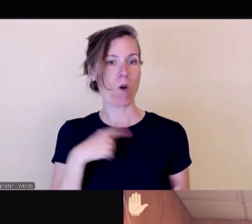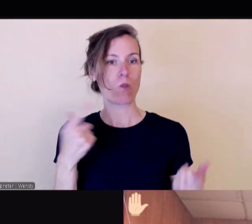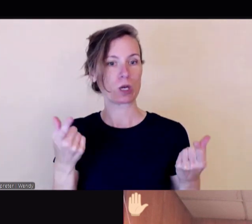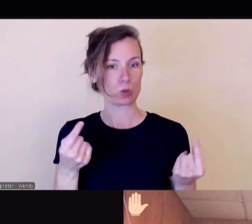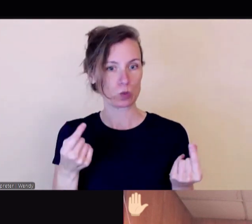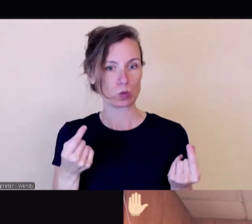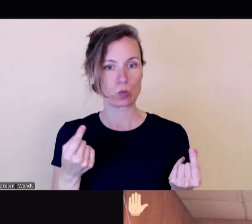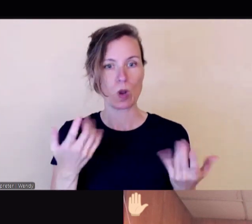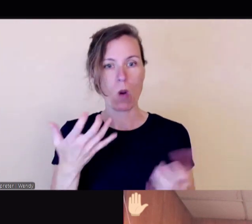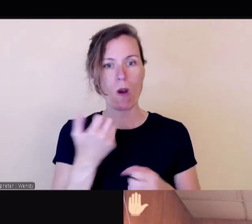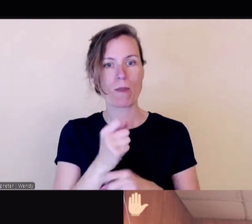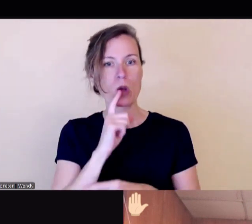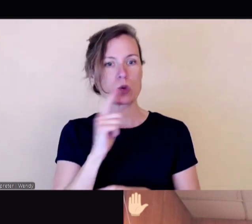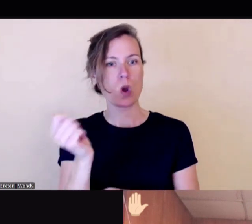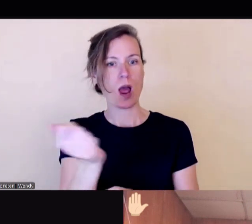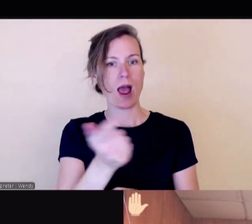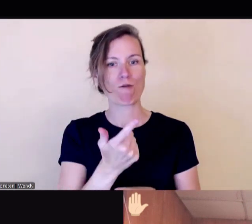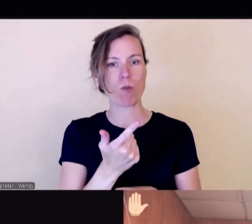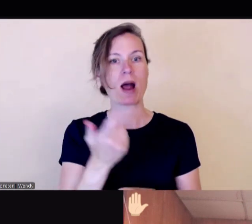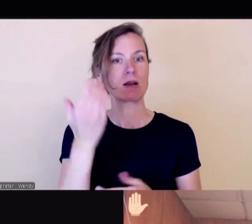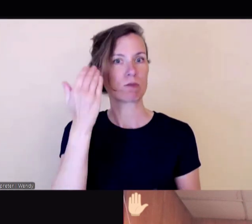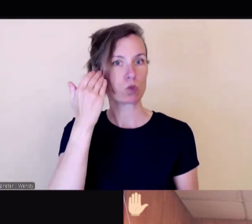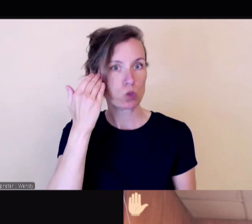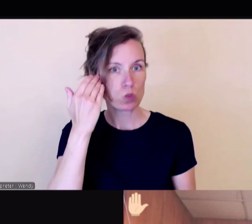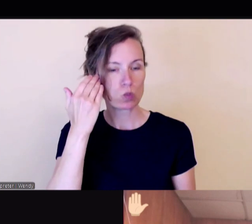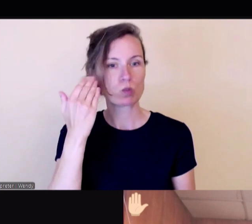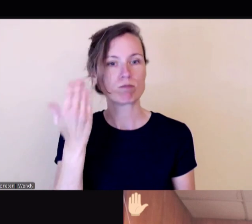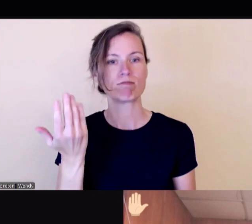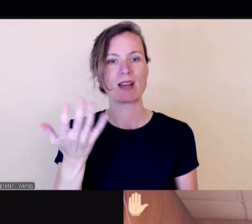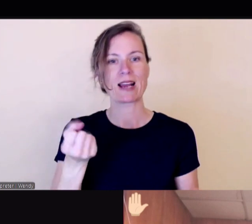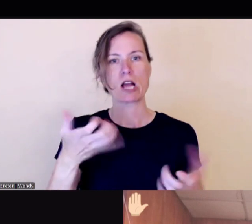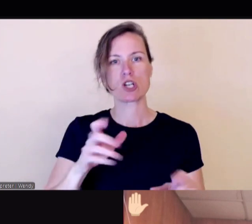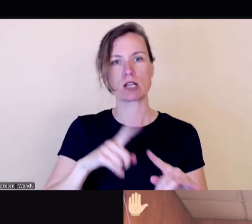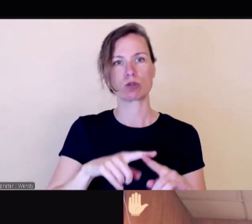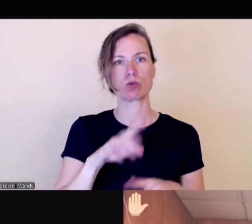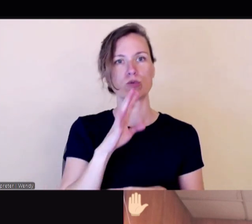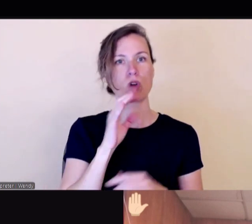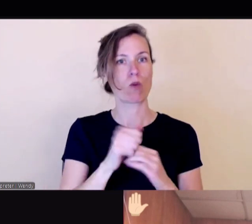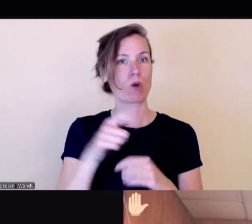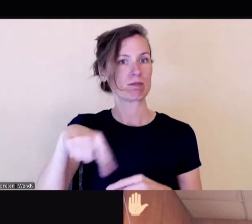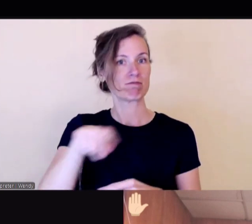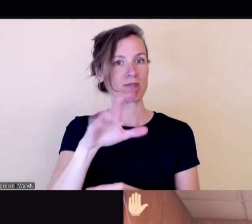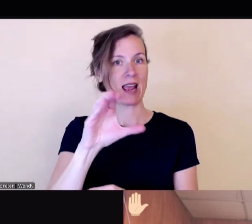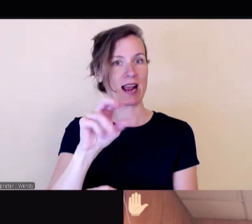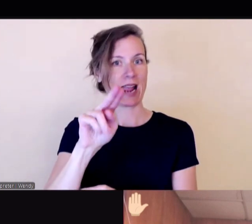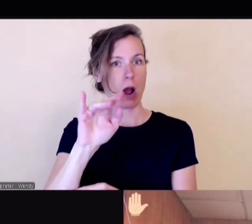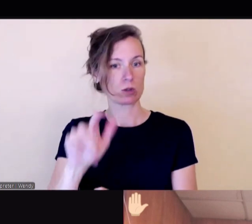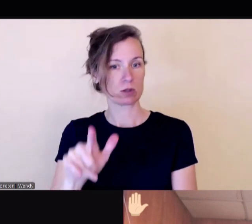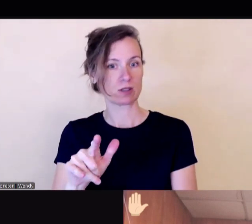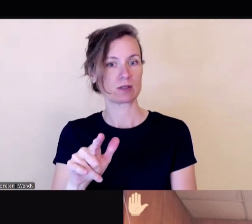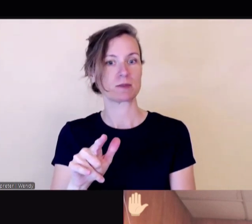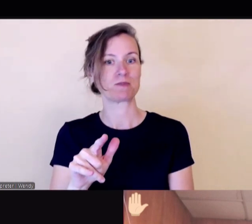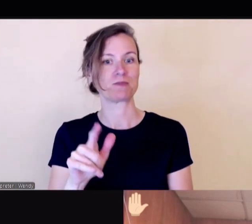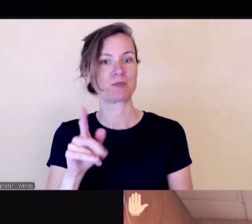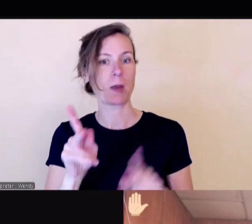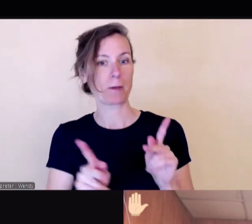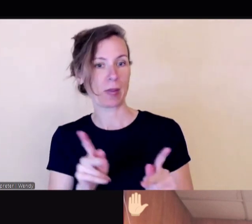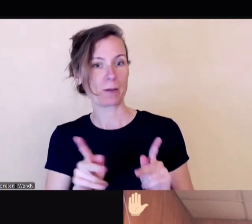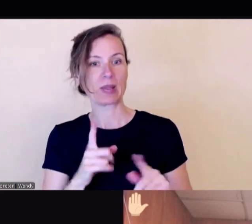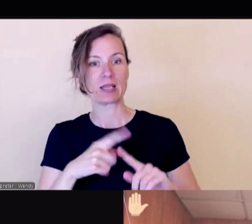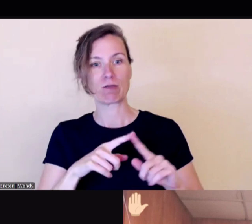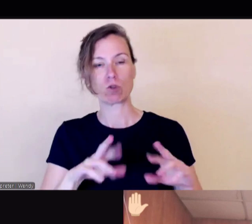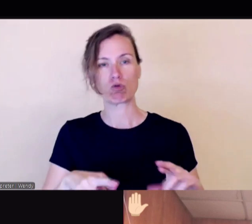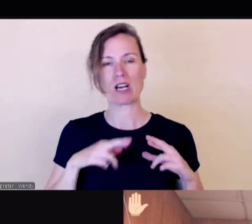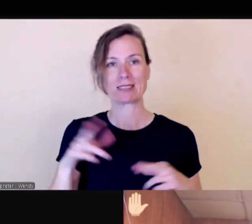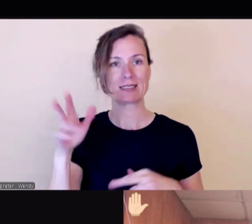to council people, and again, residents, all of you listening, please keep us in mind, and we're always happy to answer any questions or try